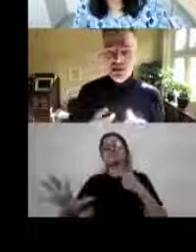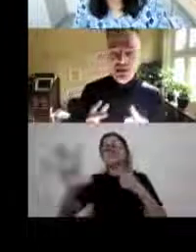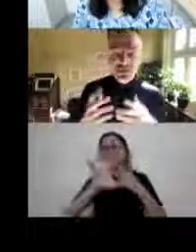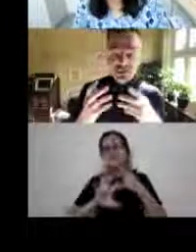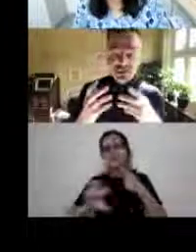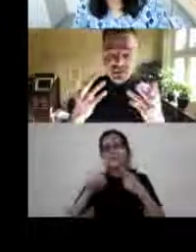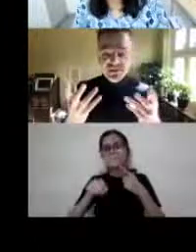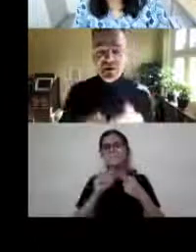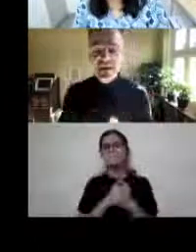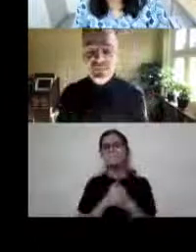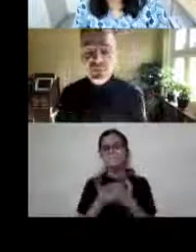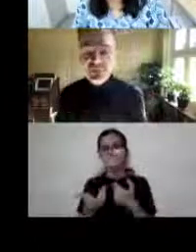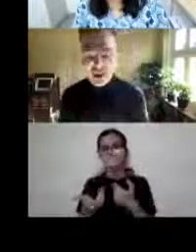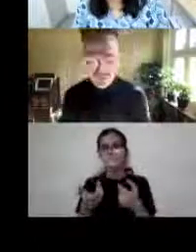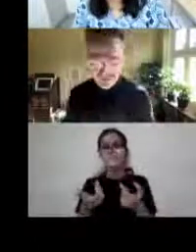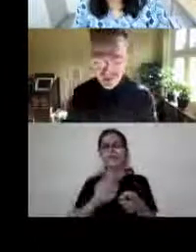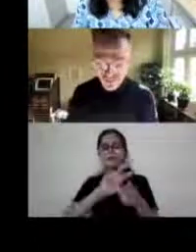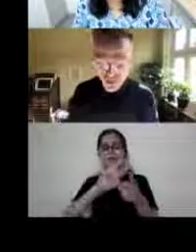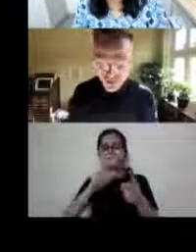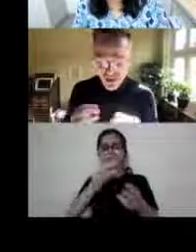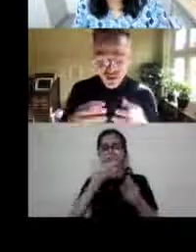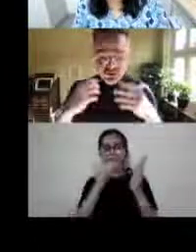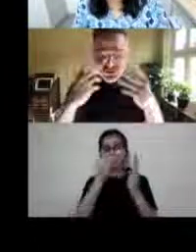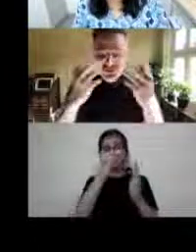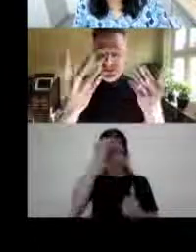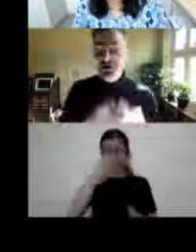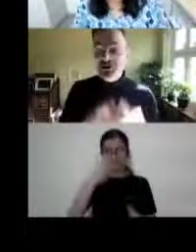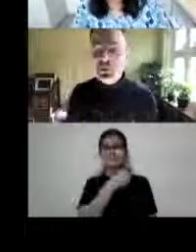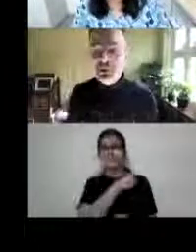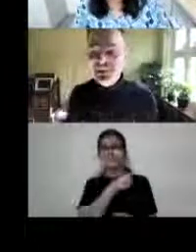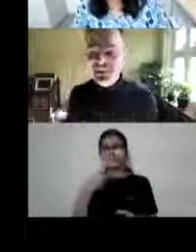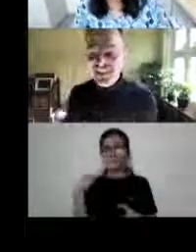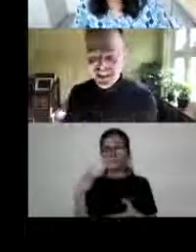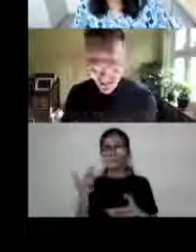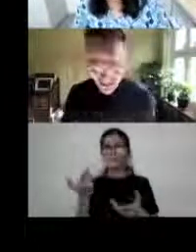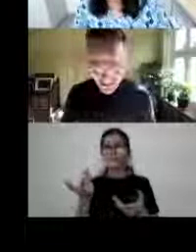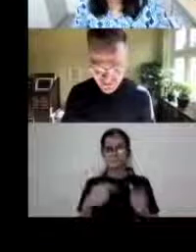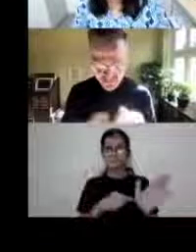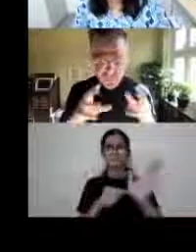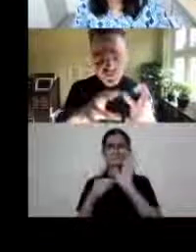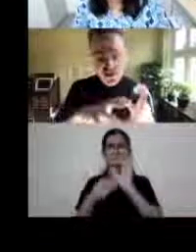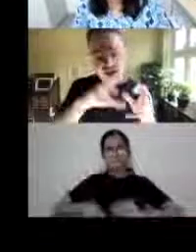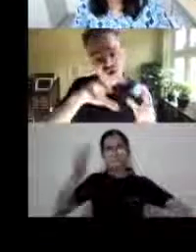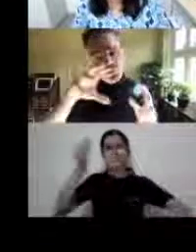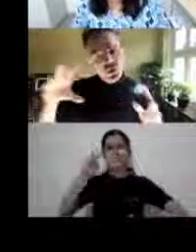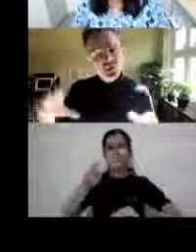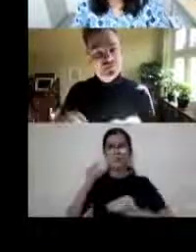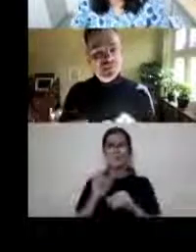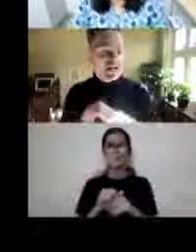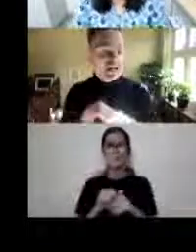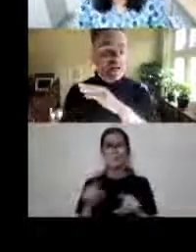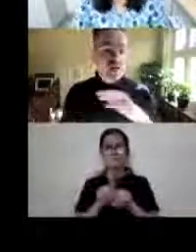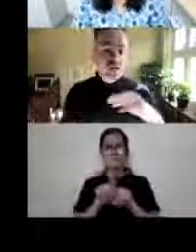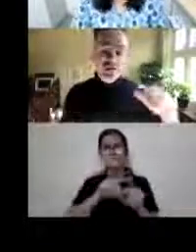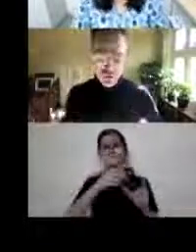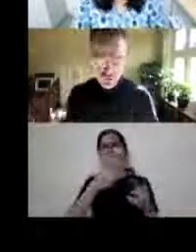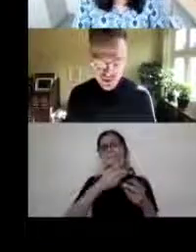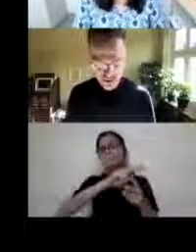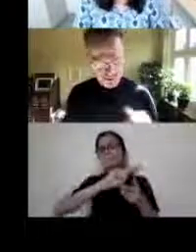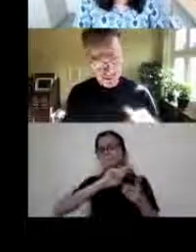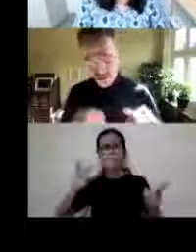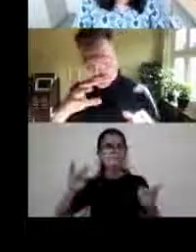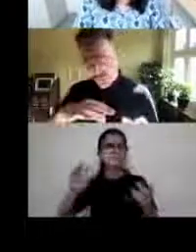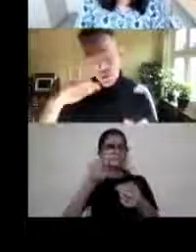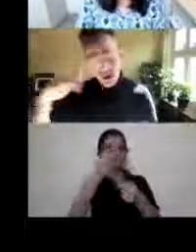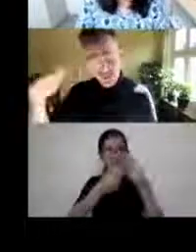only Jesus Christ was allowed to be shown. And from there onwards, we are telling all the story